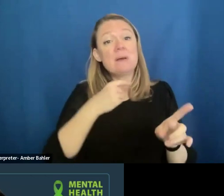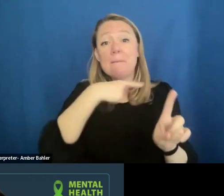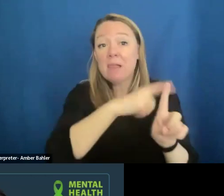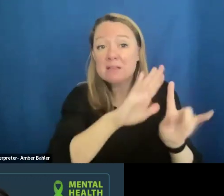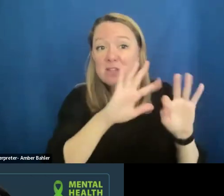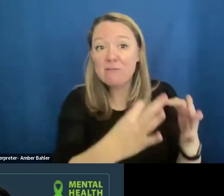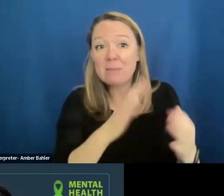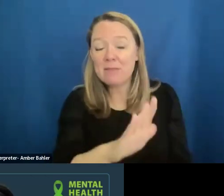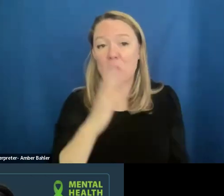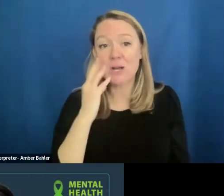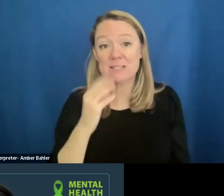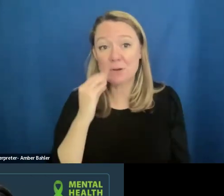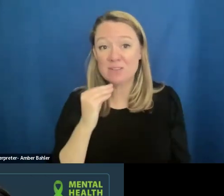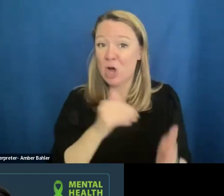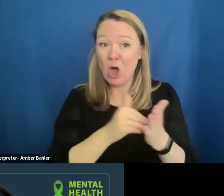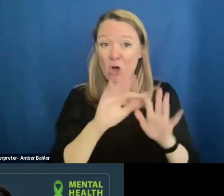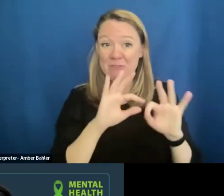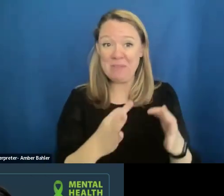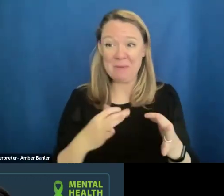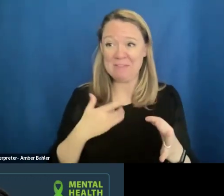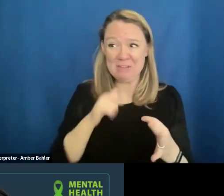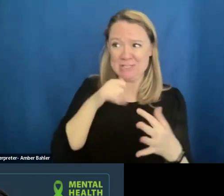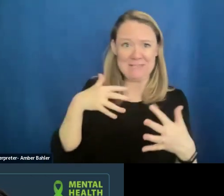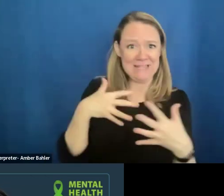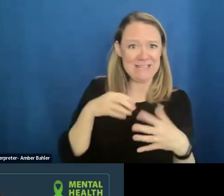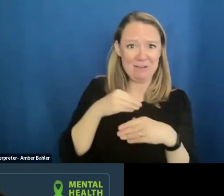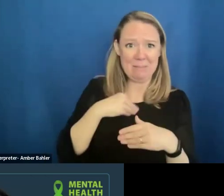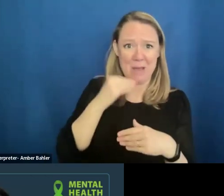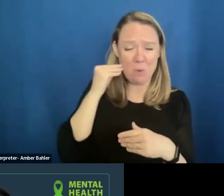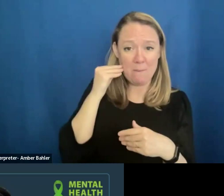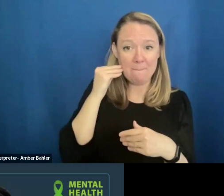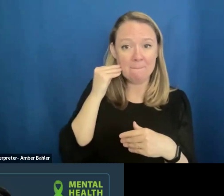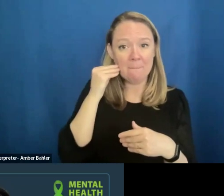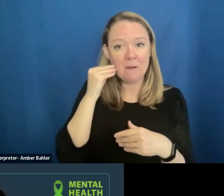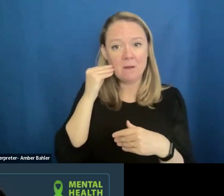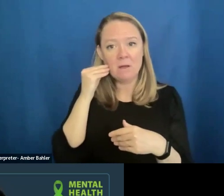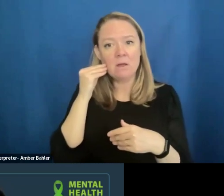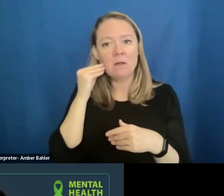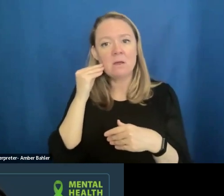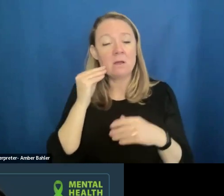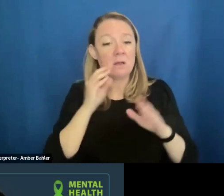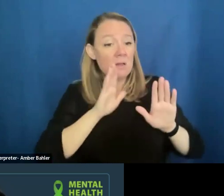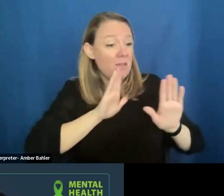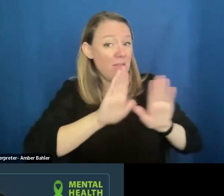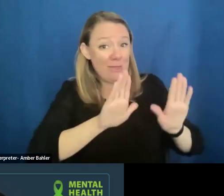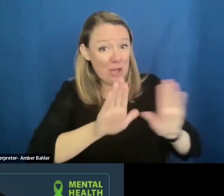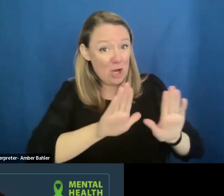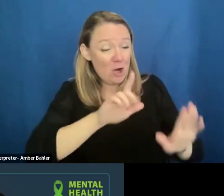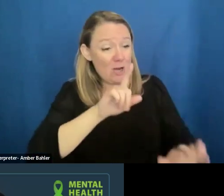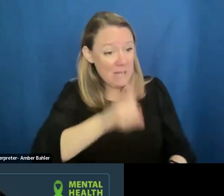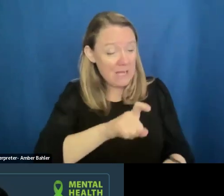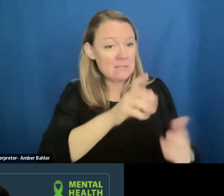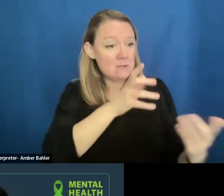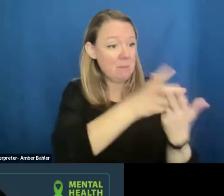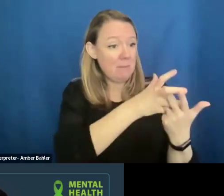times feeling unsafe in their own homes? They both needs to be met, and the system needs to